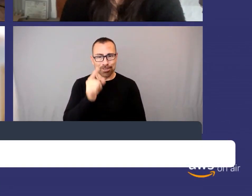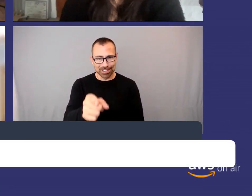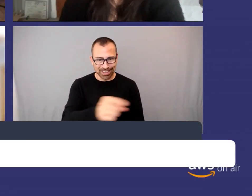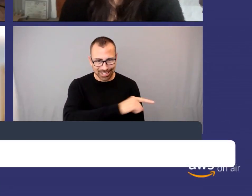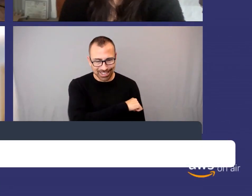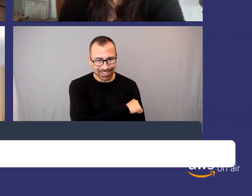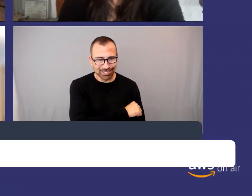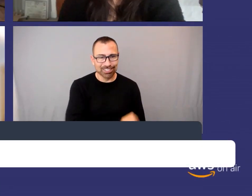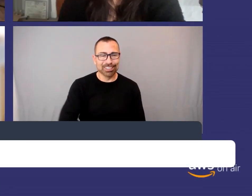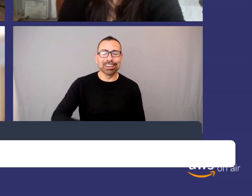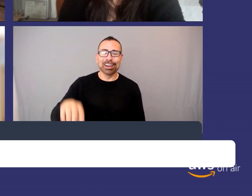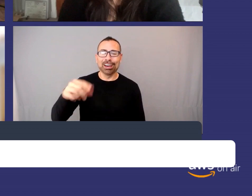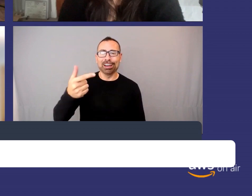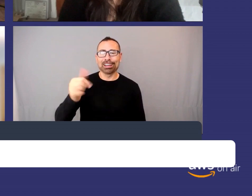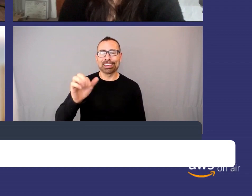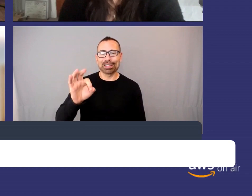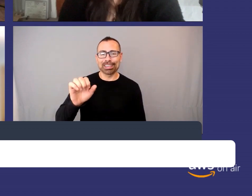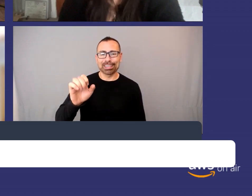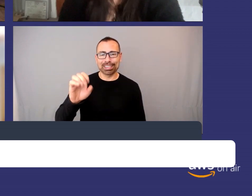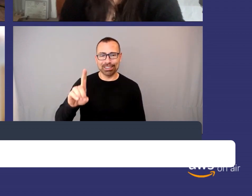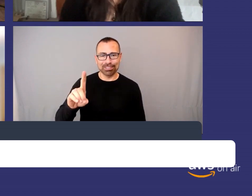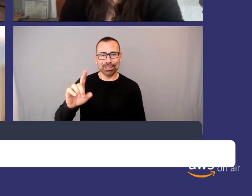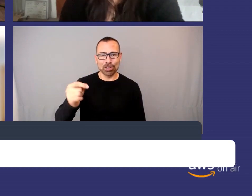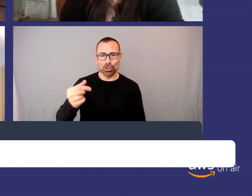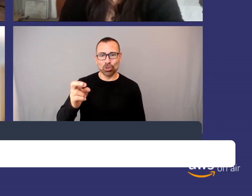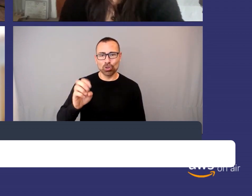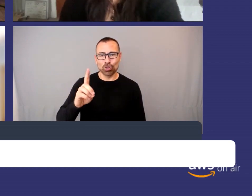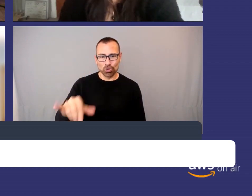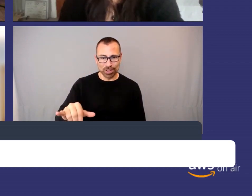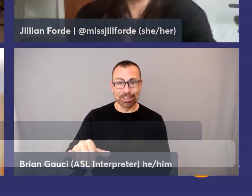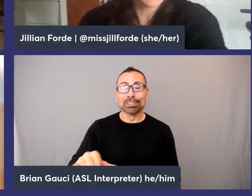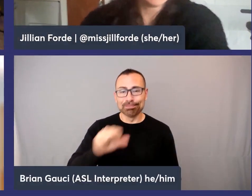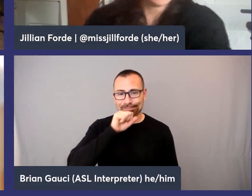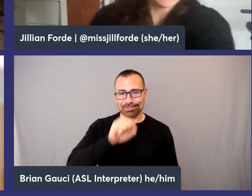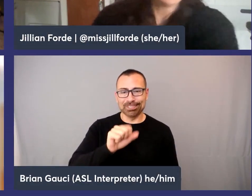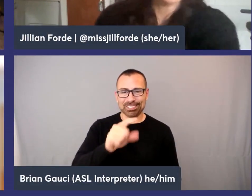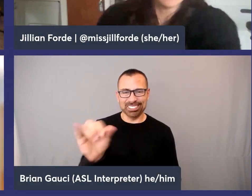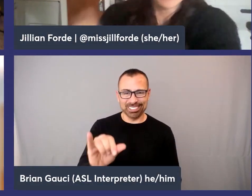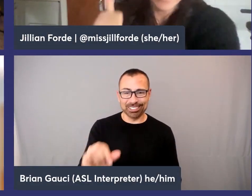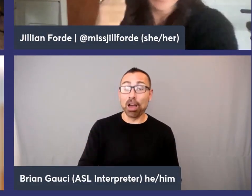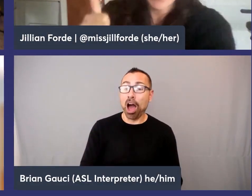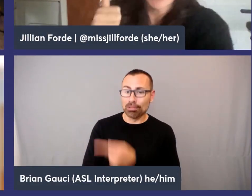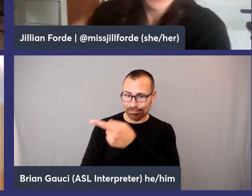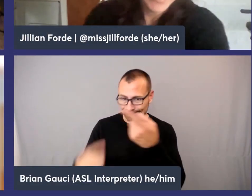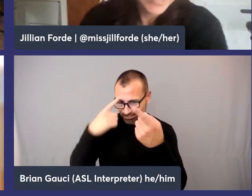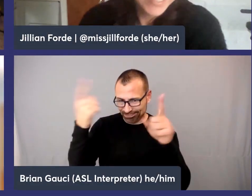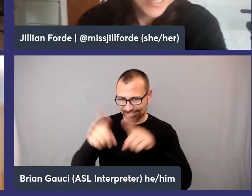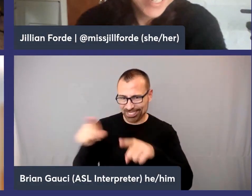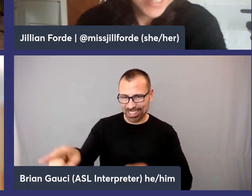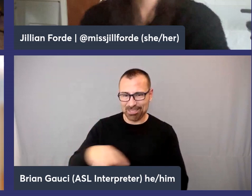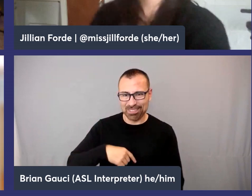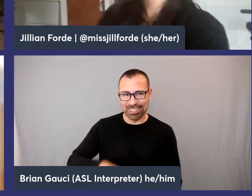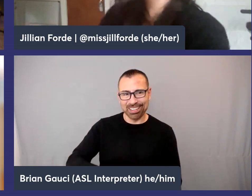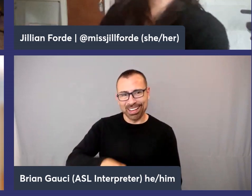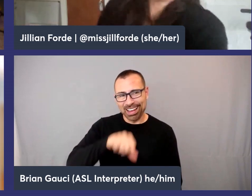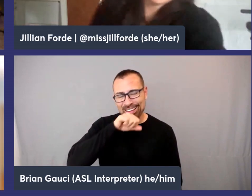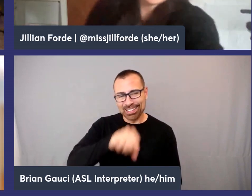digging on some Dave. I'm with you. I like Dave too. Yep. Dave is good. I also like Dave.